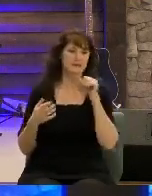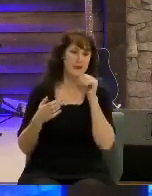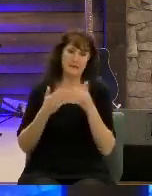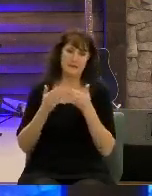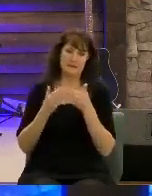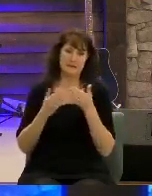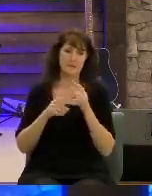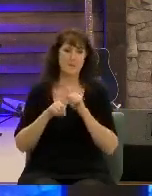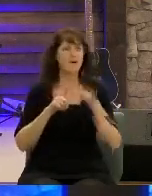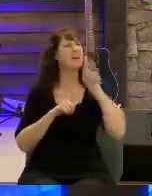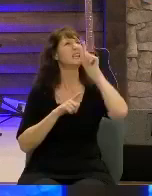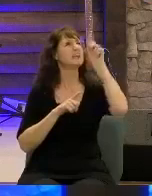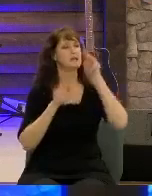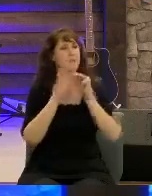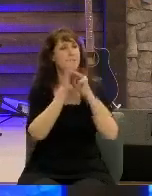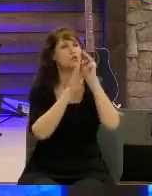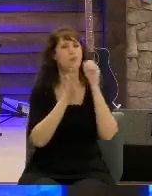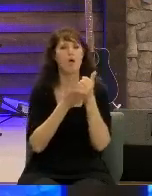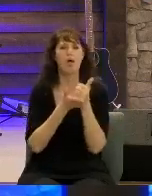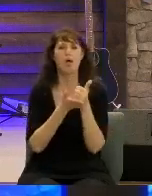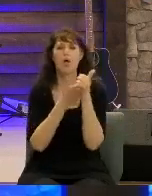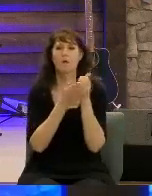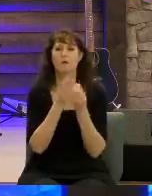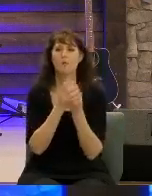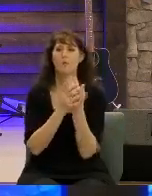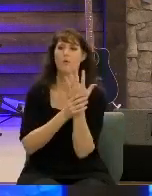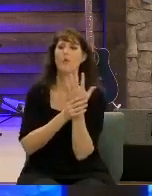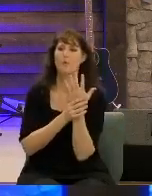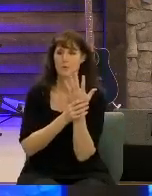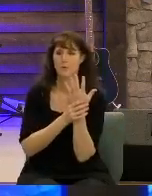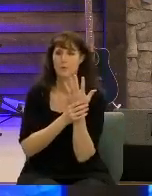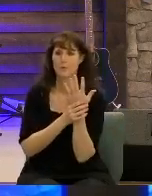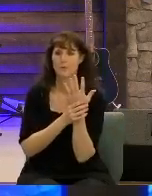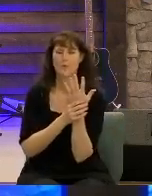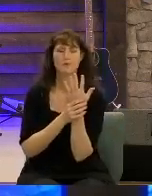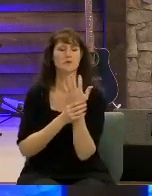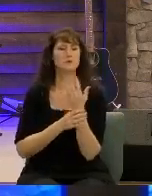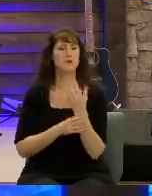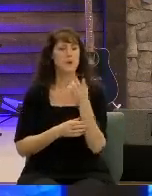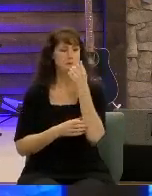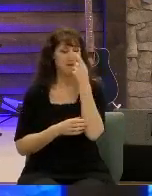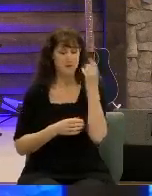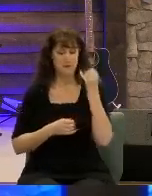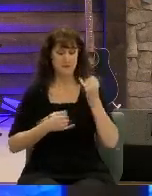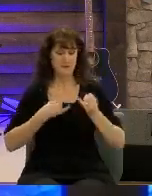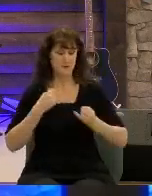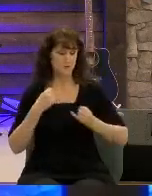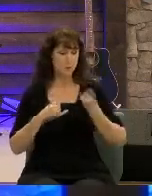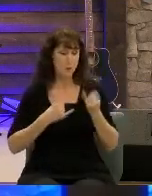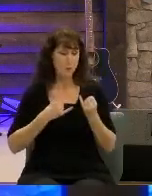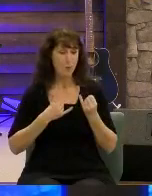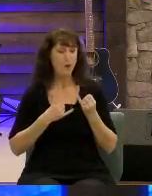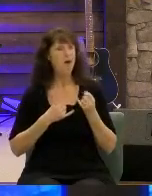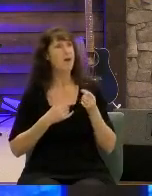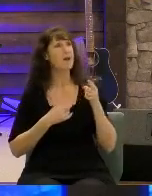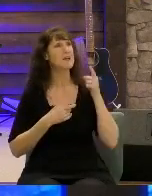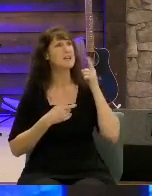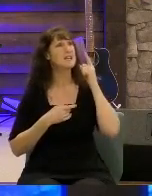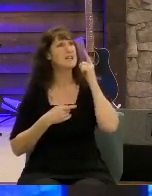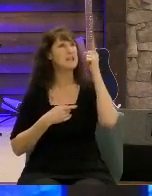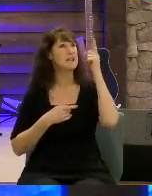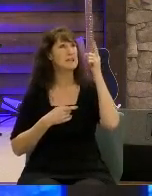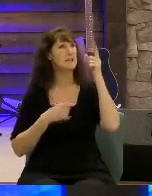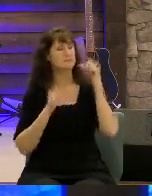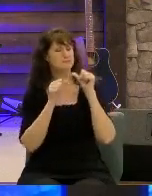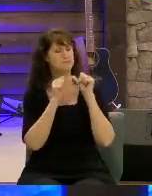he does it through us. Amen. For the joy set before him, he endured the cross, scorning its shame,